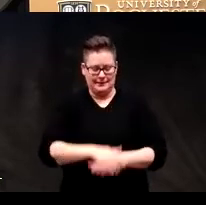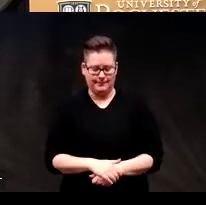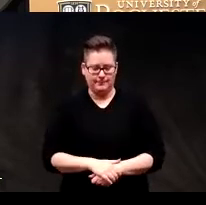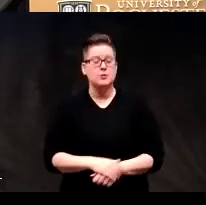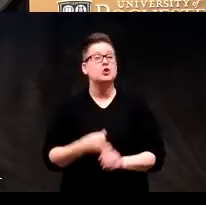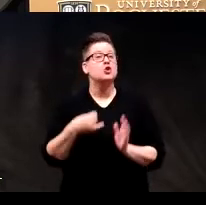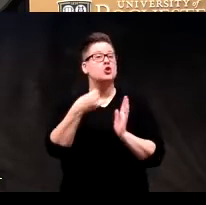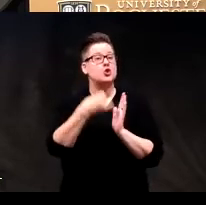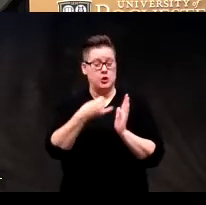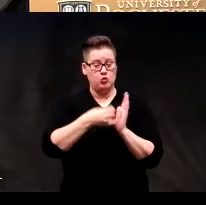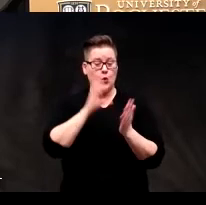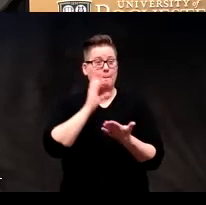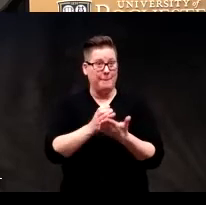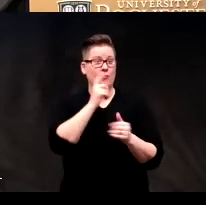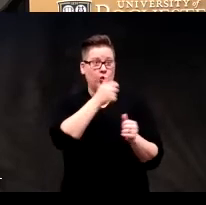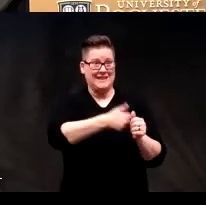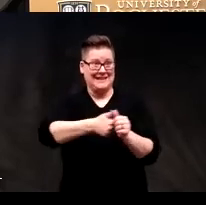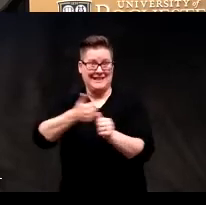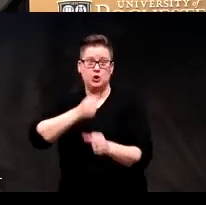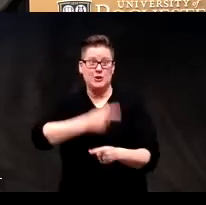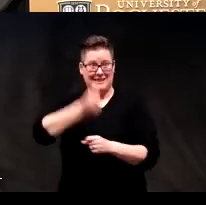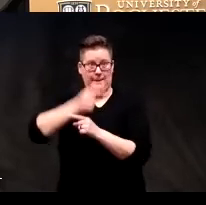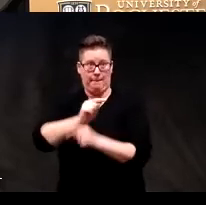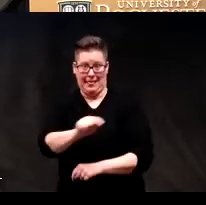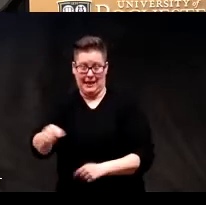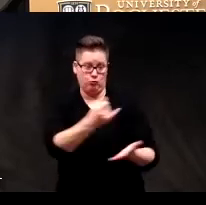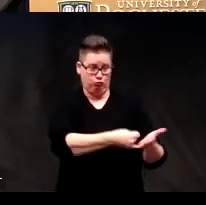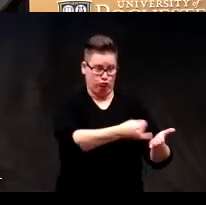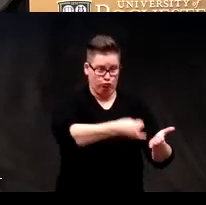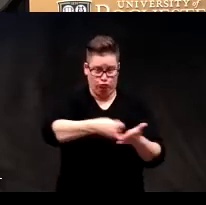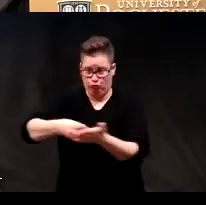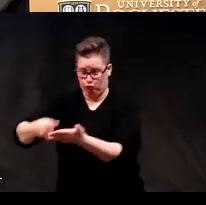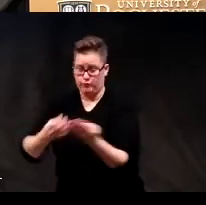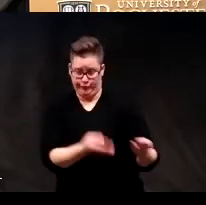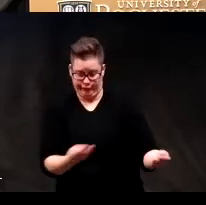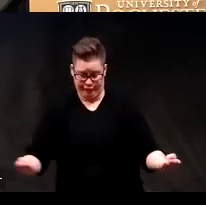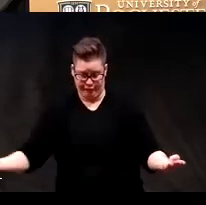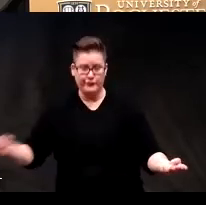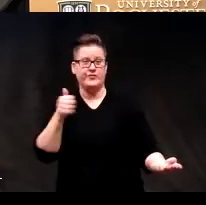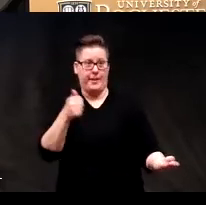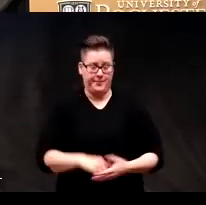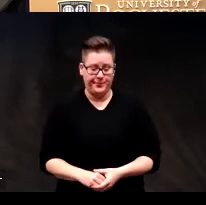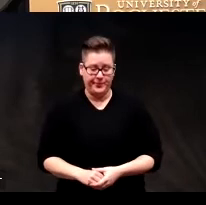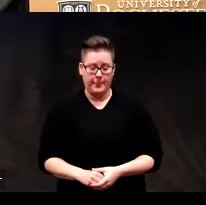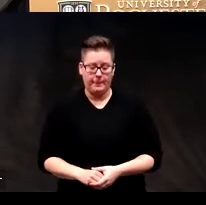she drew pictures for each sibling. Now, to